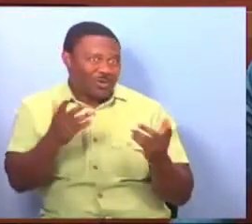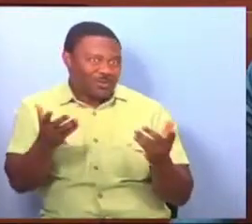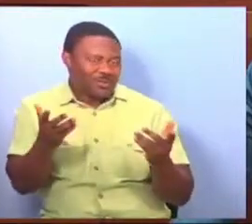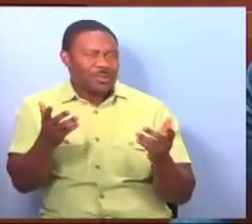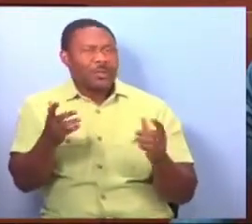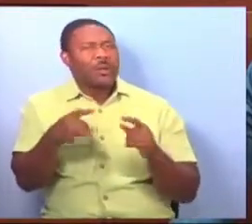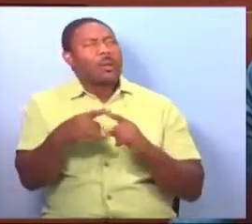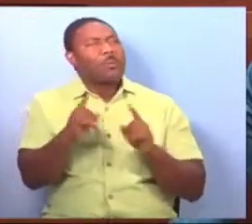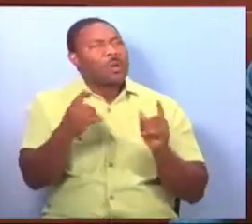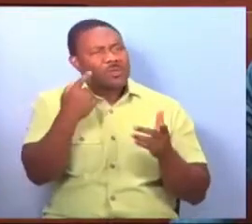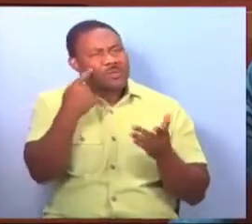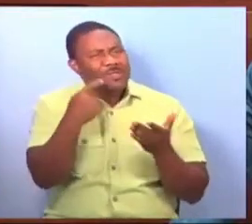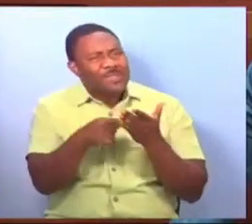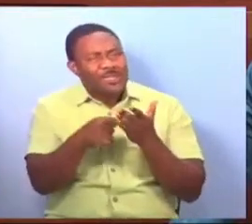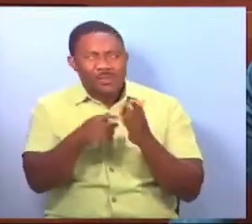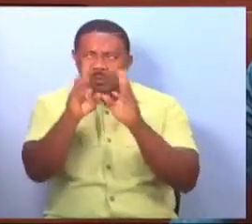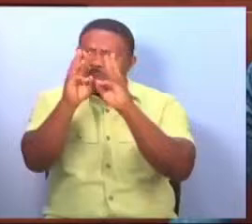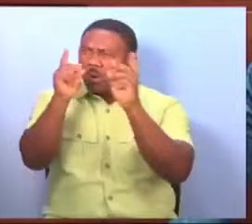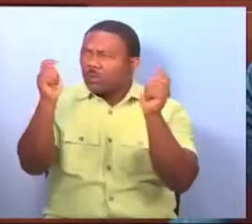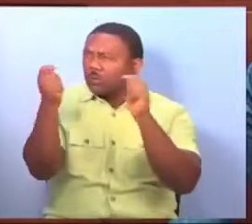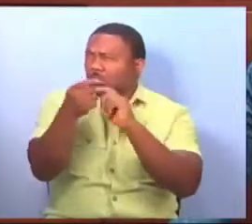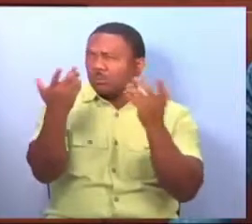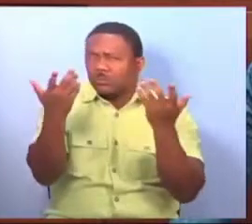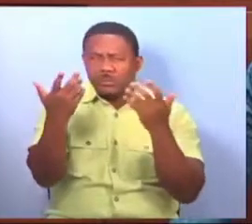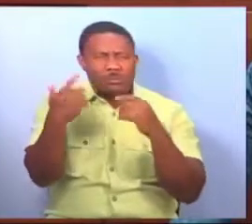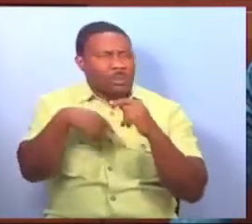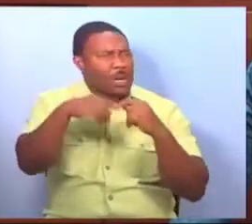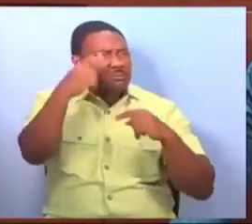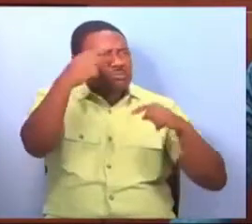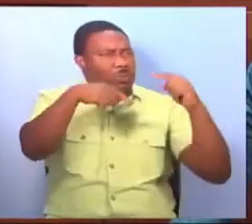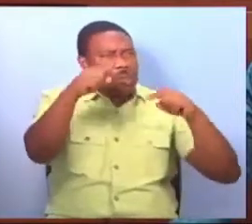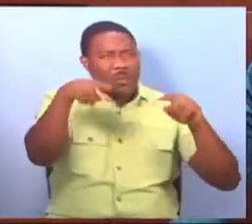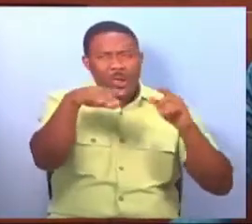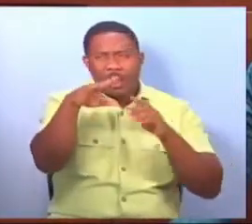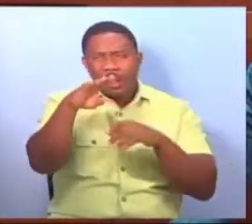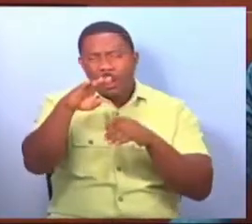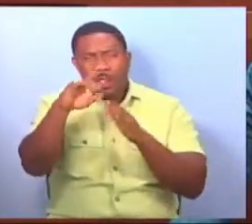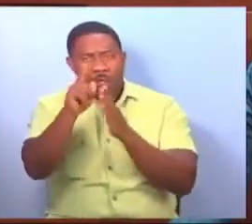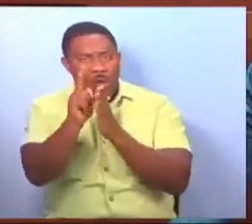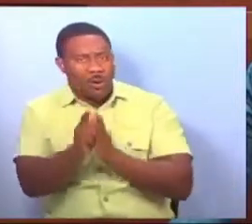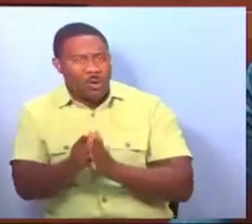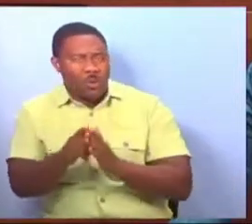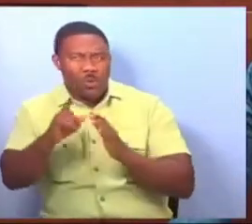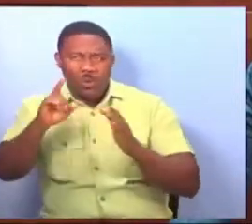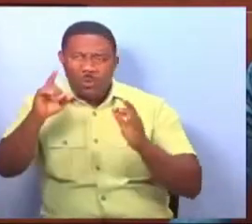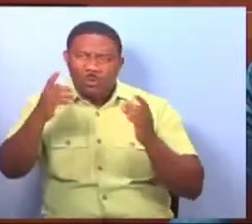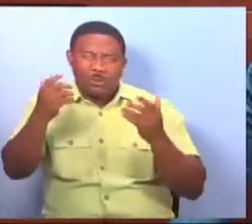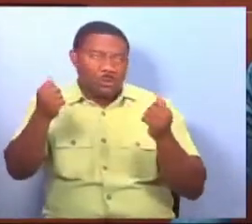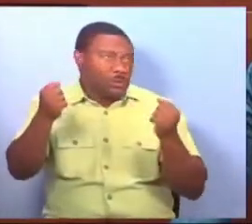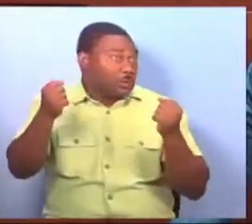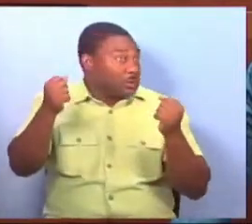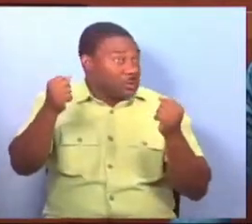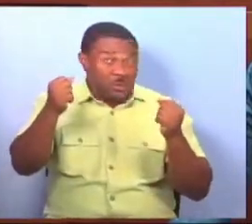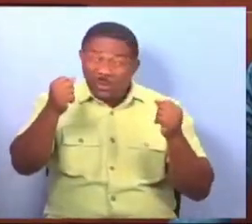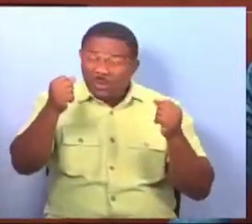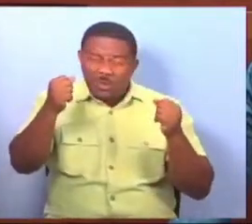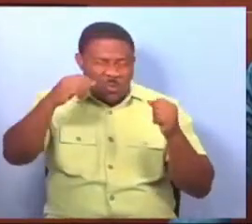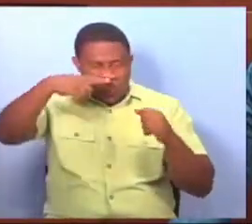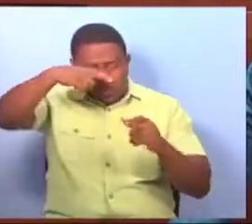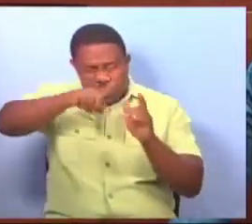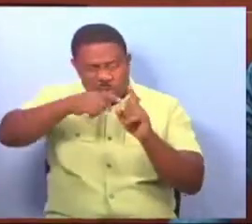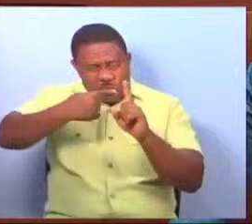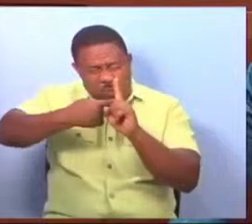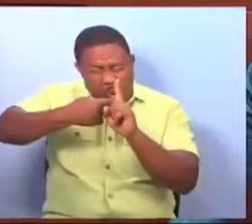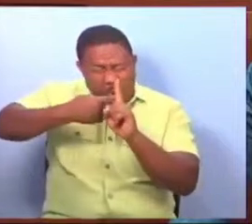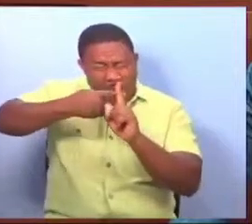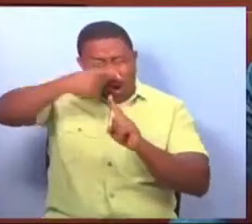wide range of effects of climate change, from biodiversity loss to extreme temperatures and in particular